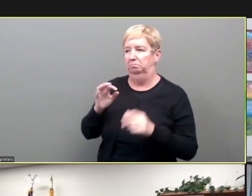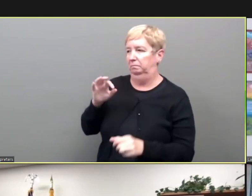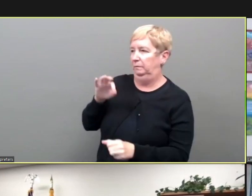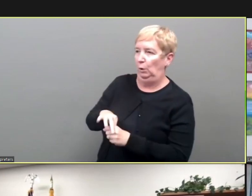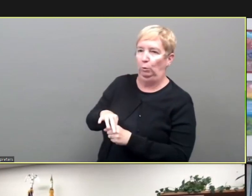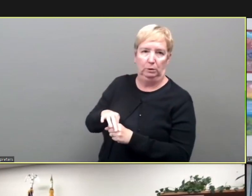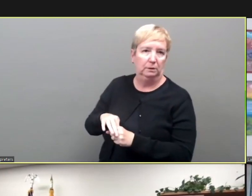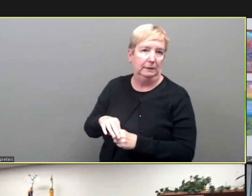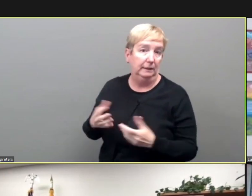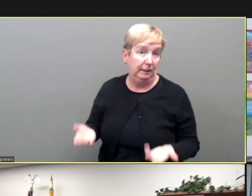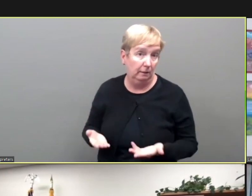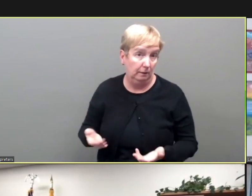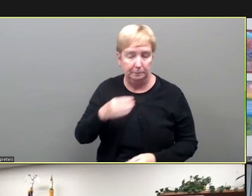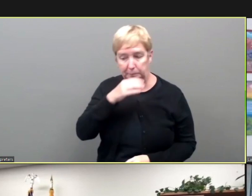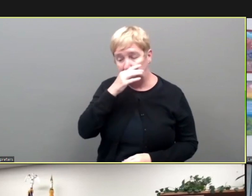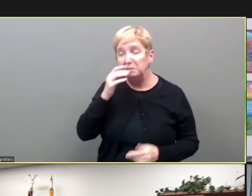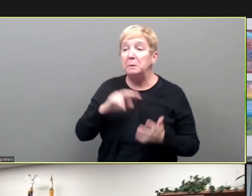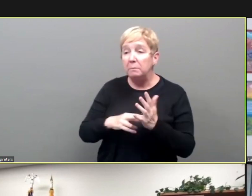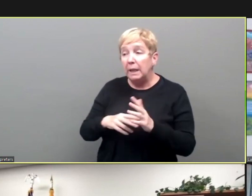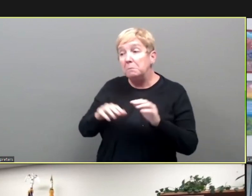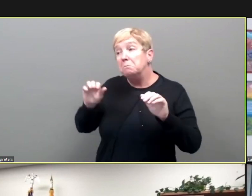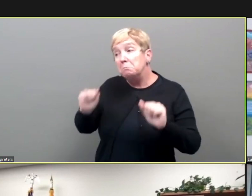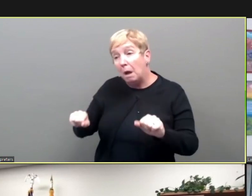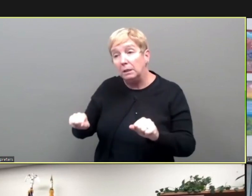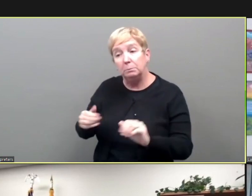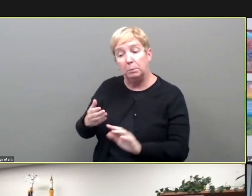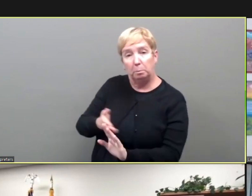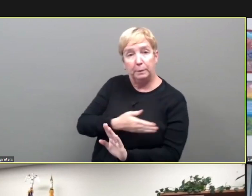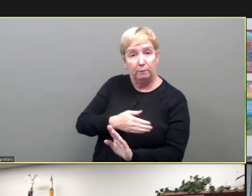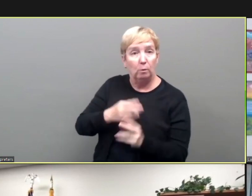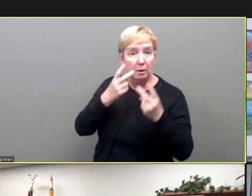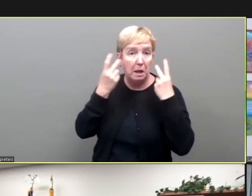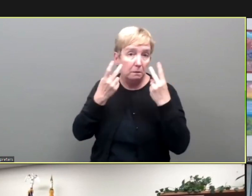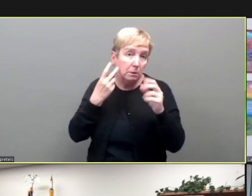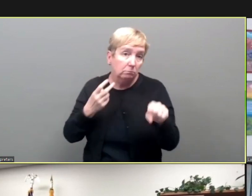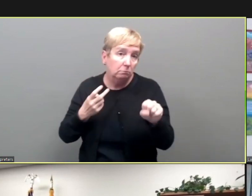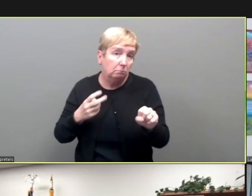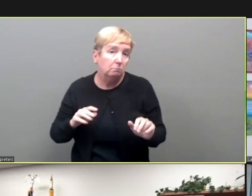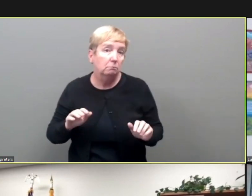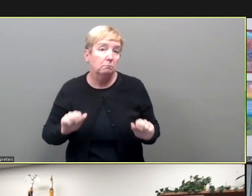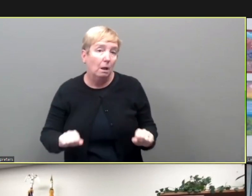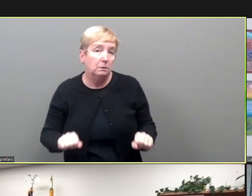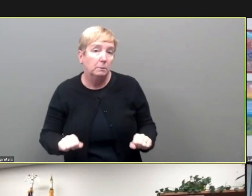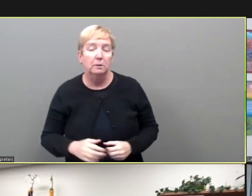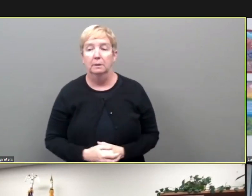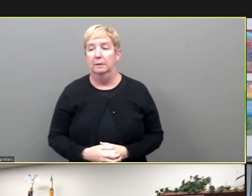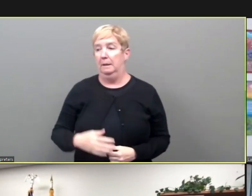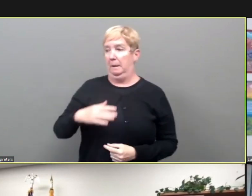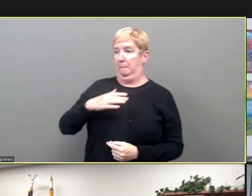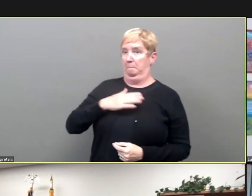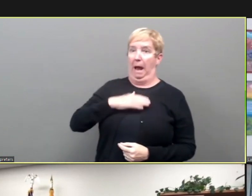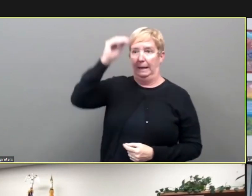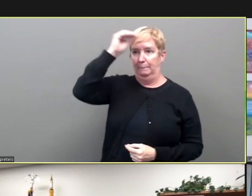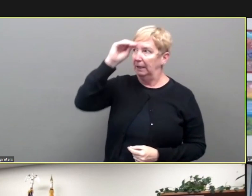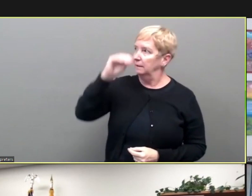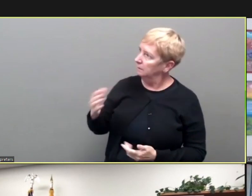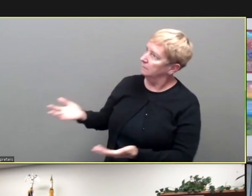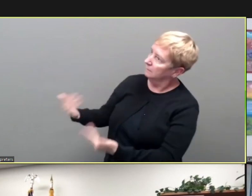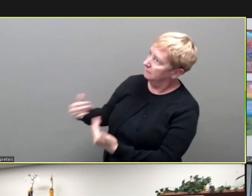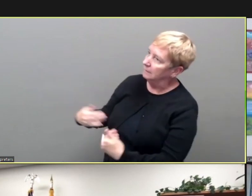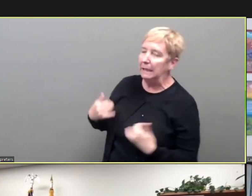night. So it's possible. And I know in terms of, my opinion on it, of course, it's the sooner the